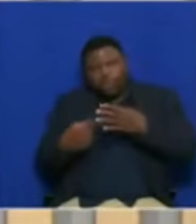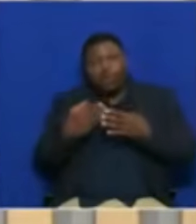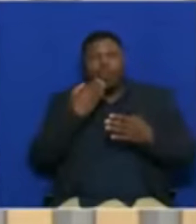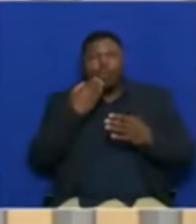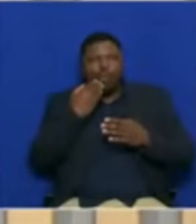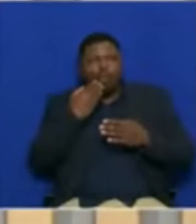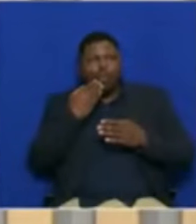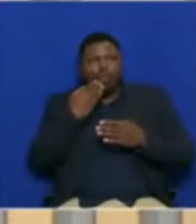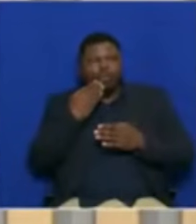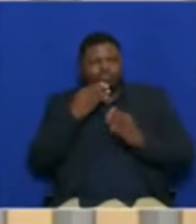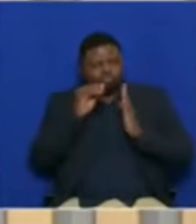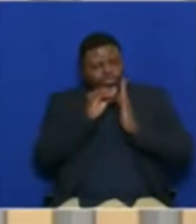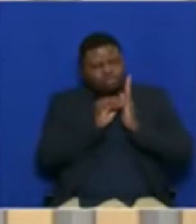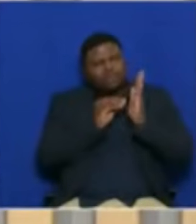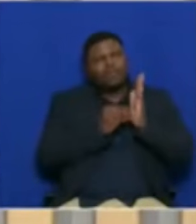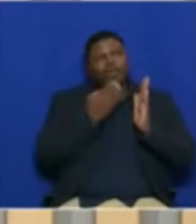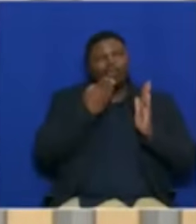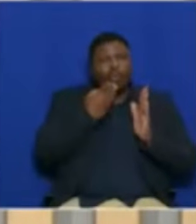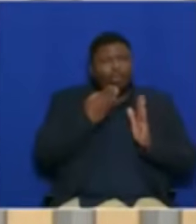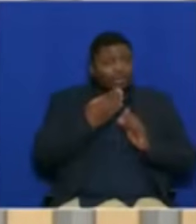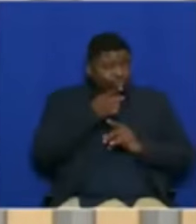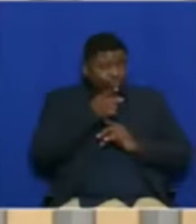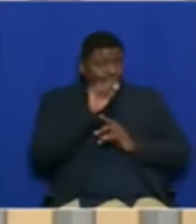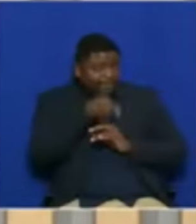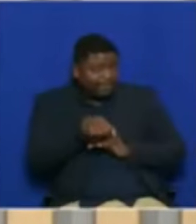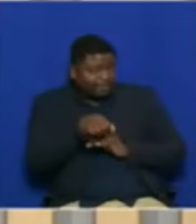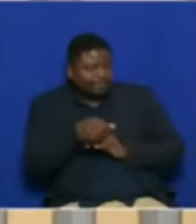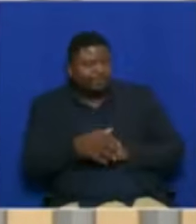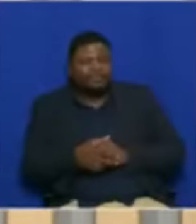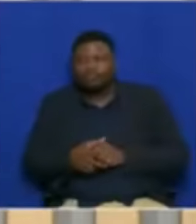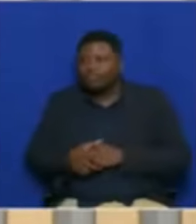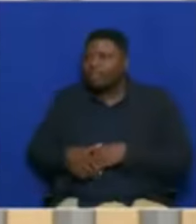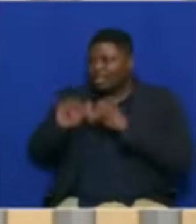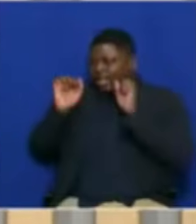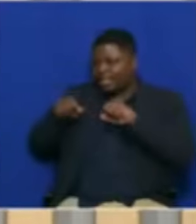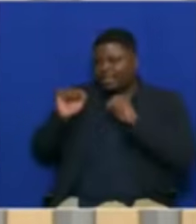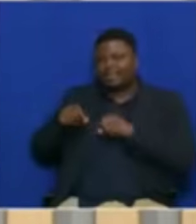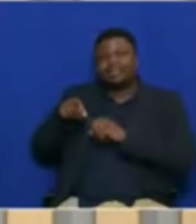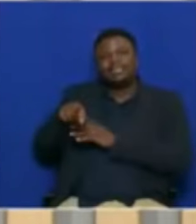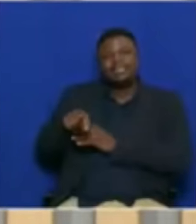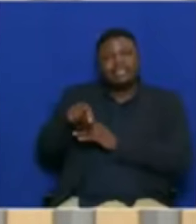history, everything from BMW, and it will also, the